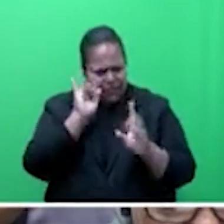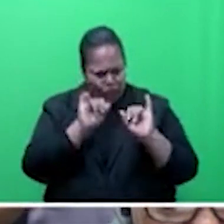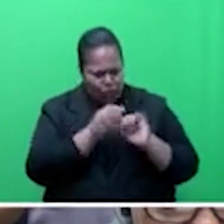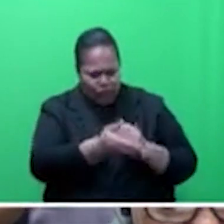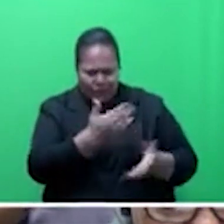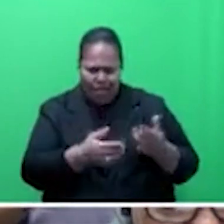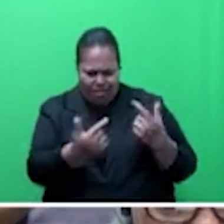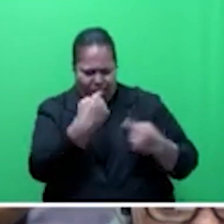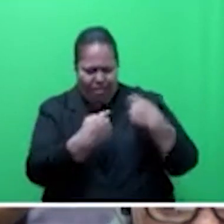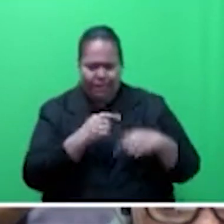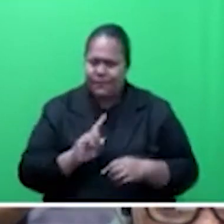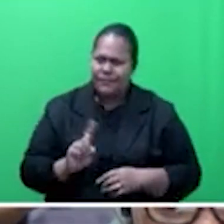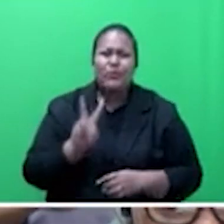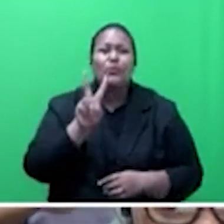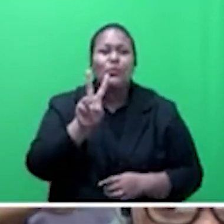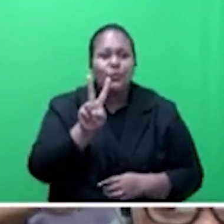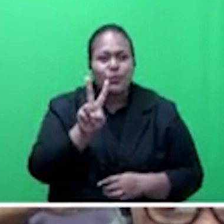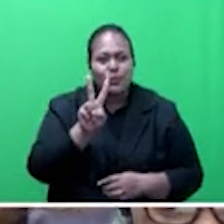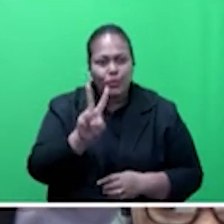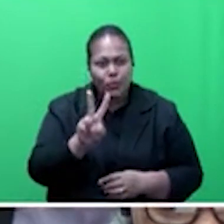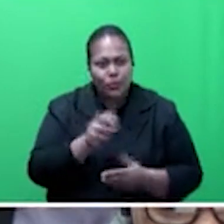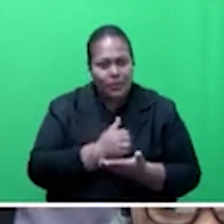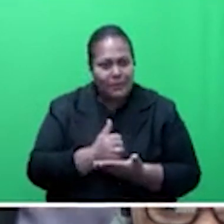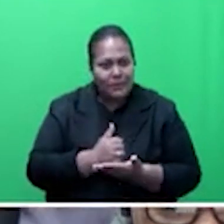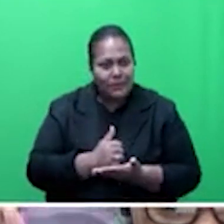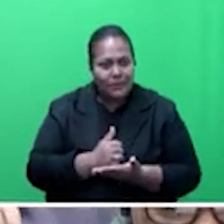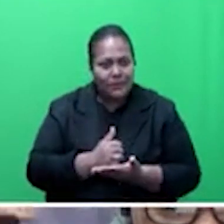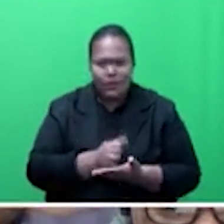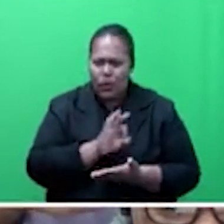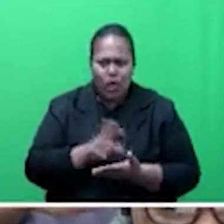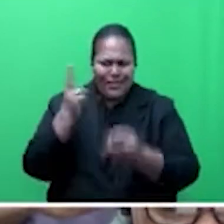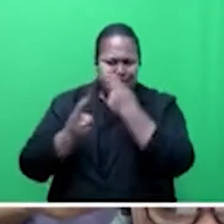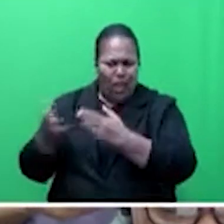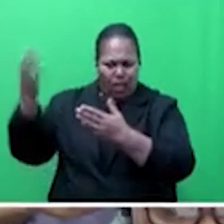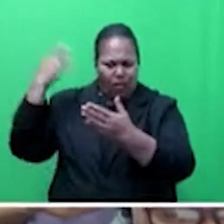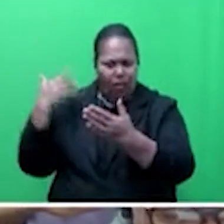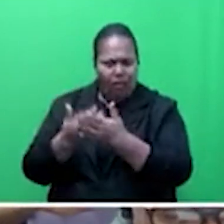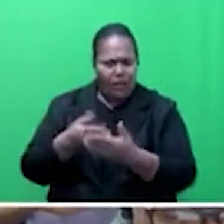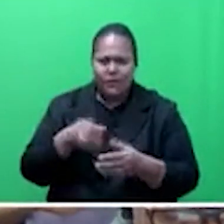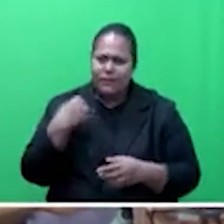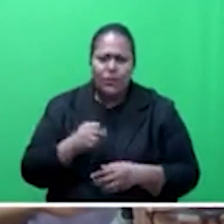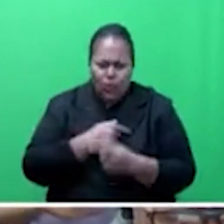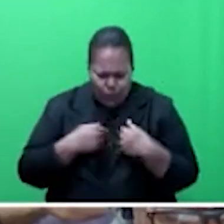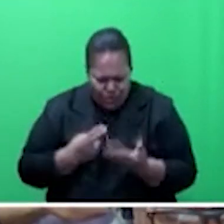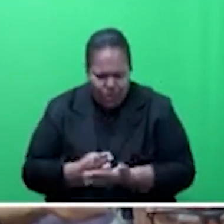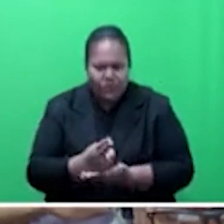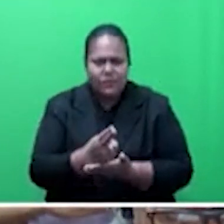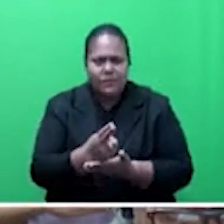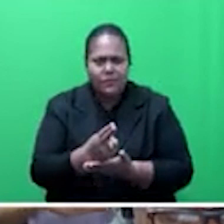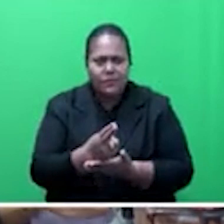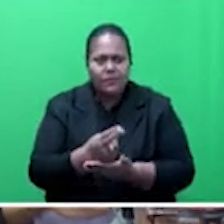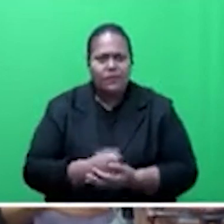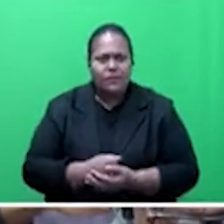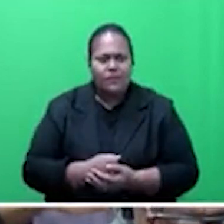codes. Simply two codes. Not going back into history, not actually being honest about it, and not being able